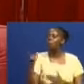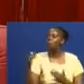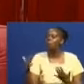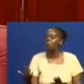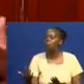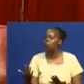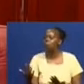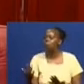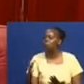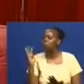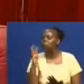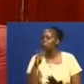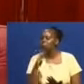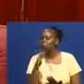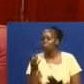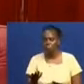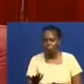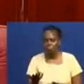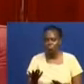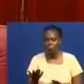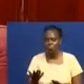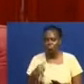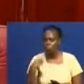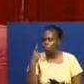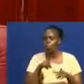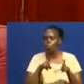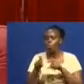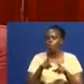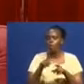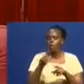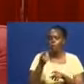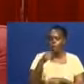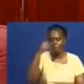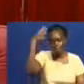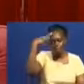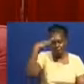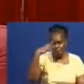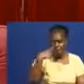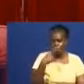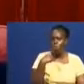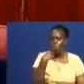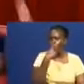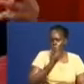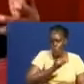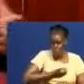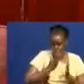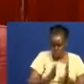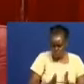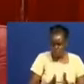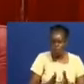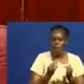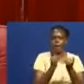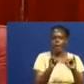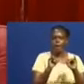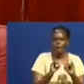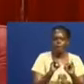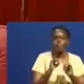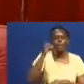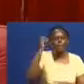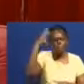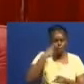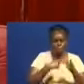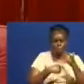smelly, filthy. It was the pride of Africa. Who runs Kenya Power? Why are we not told who are the owners of the independent